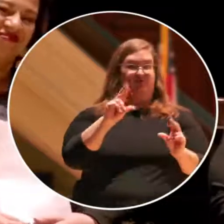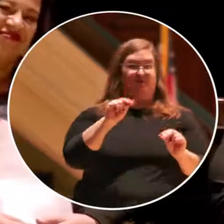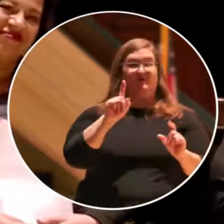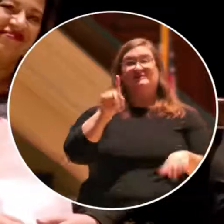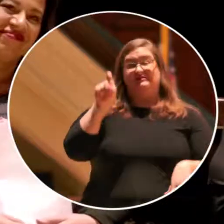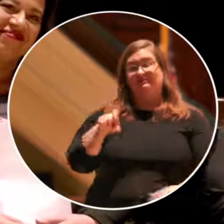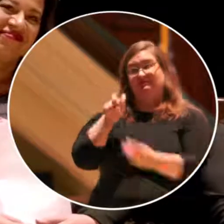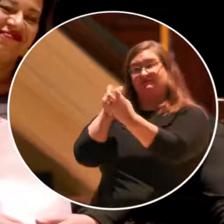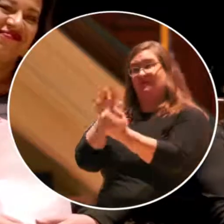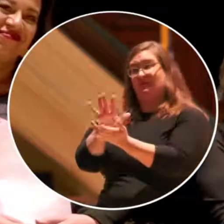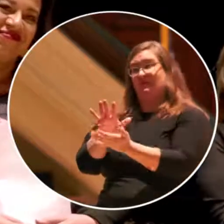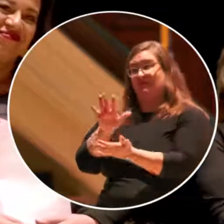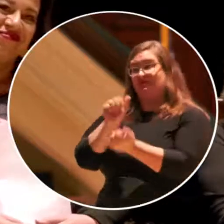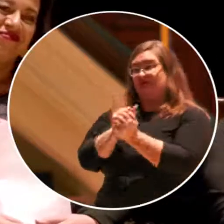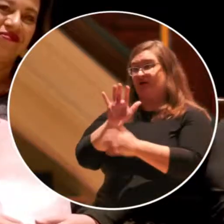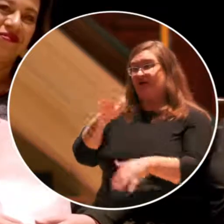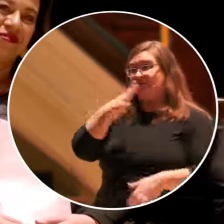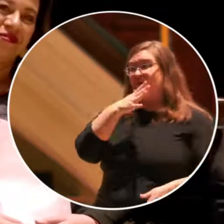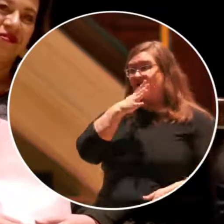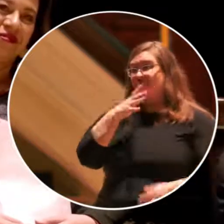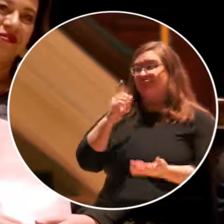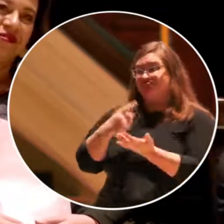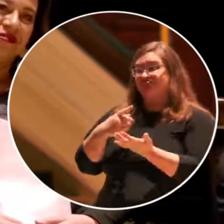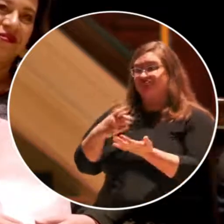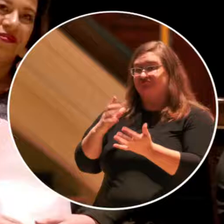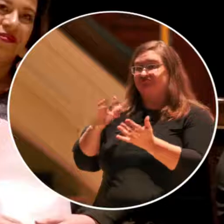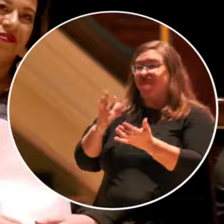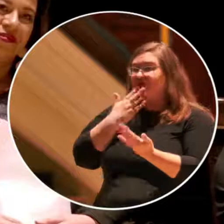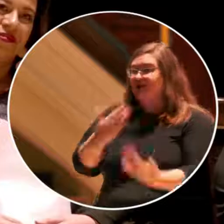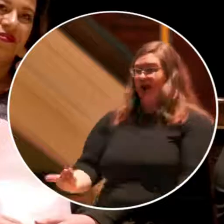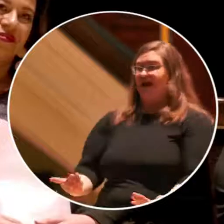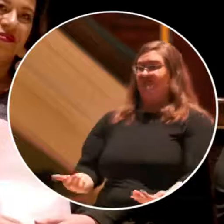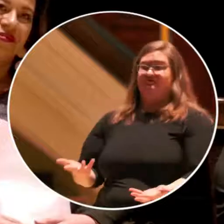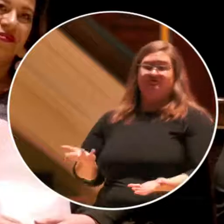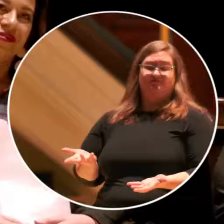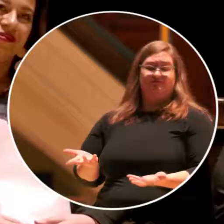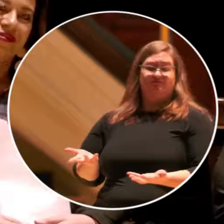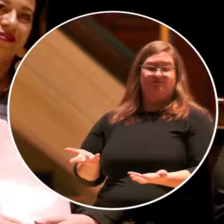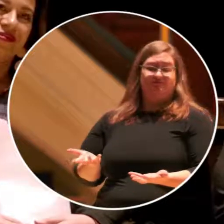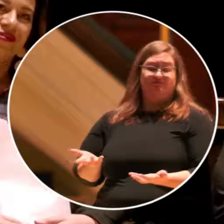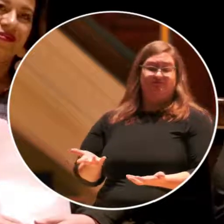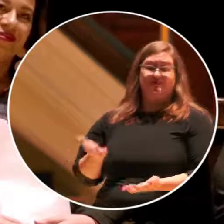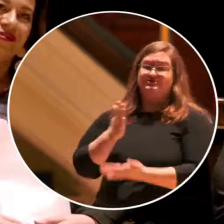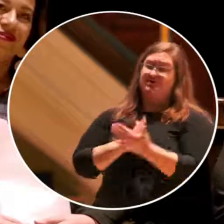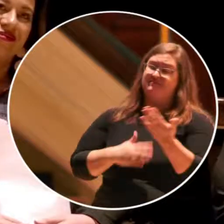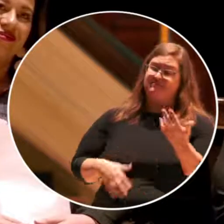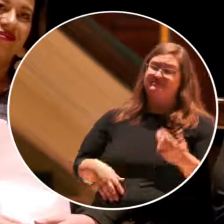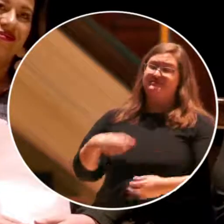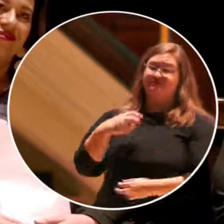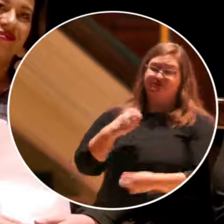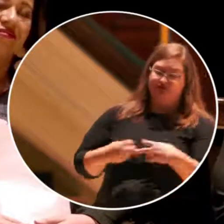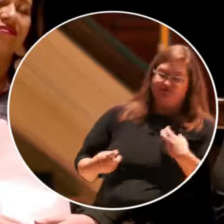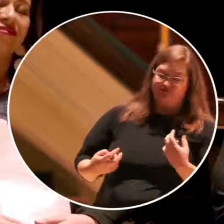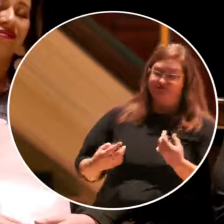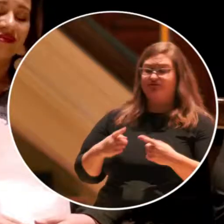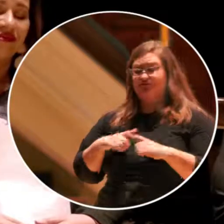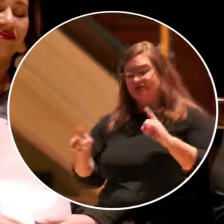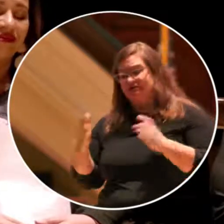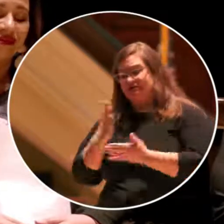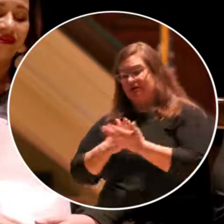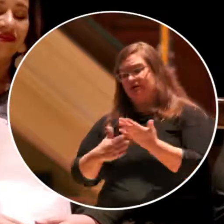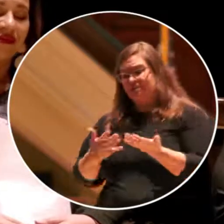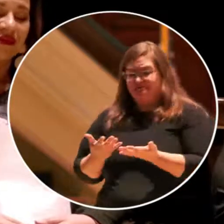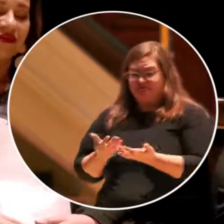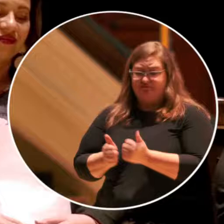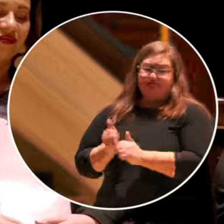And some of us can't do this, but we can do it for someone who loves us, someone who said you belong, someone who said you matter. This is